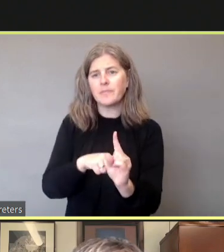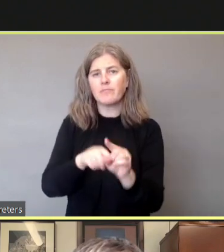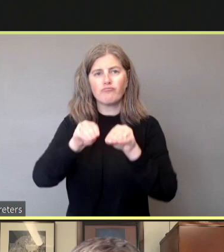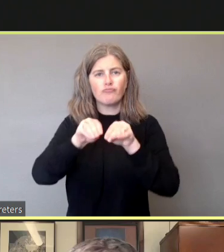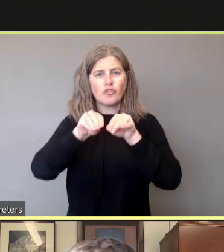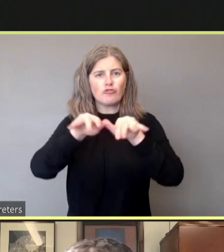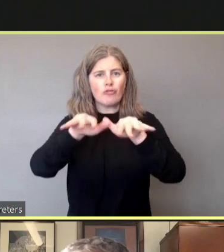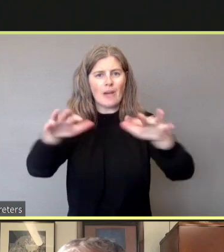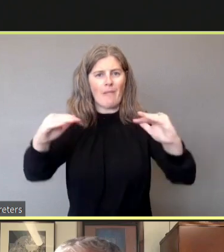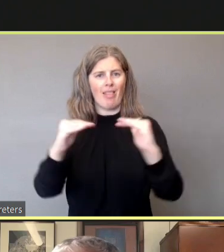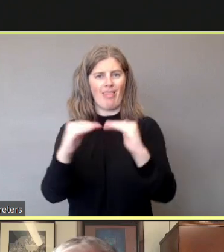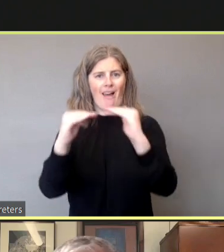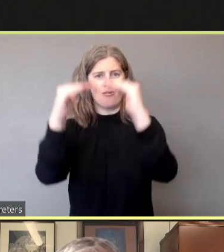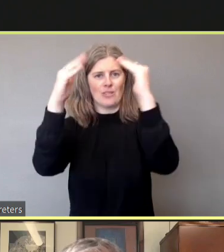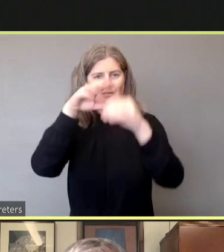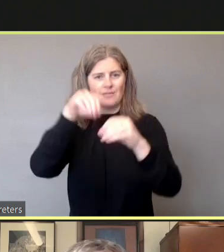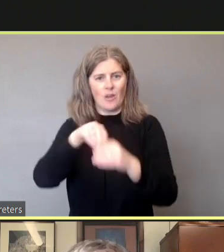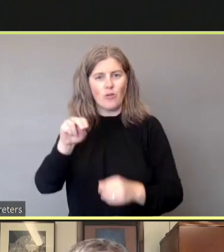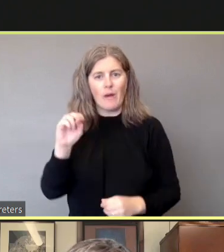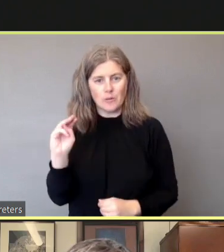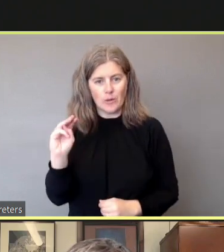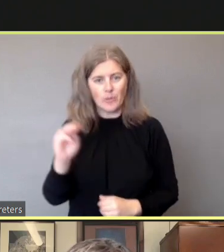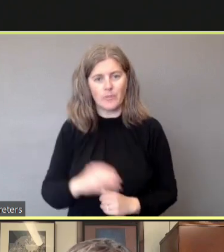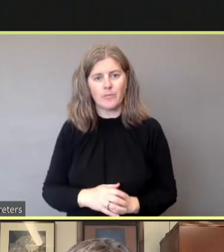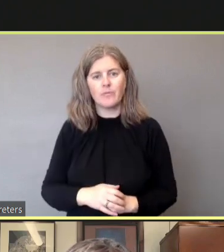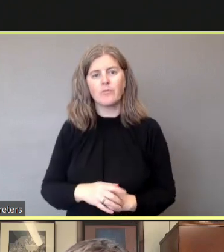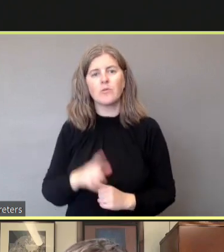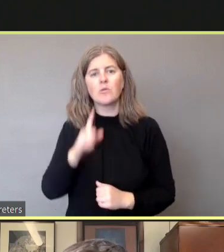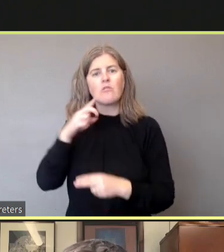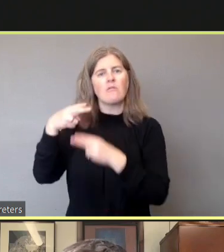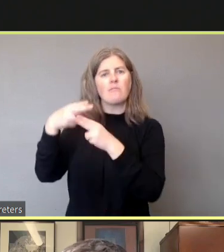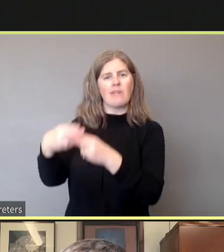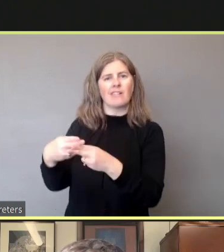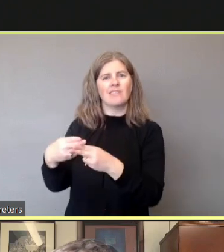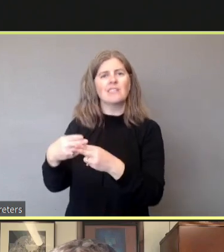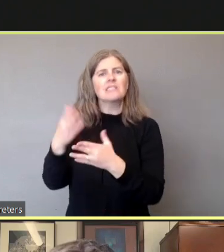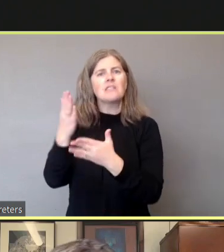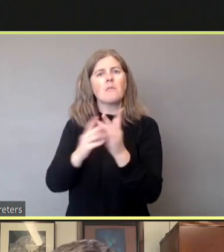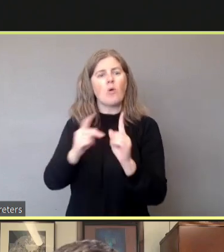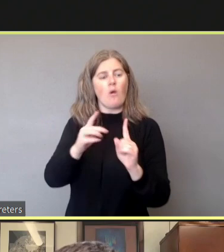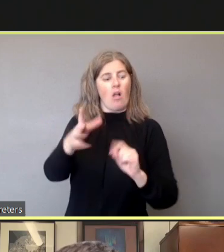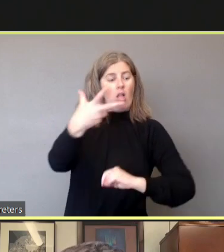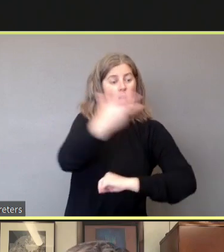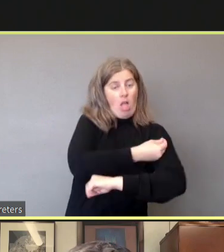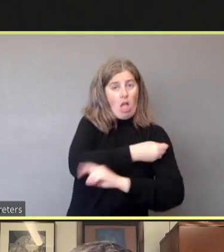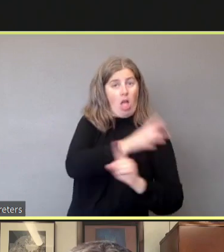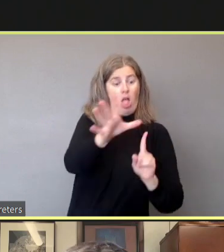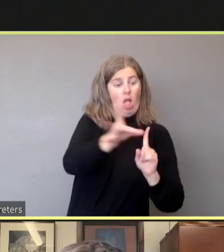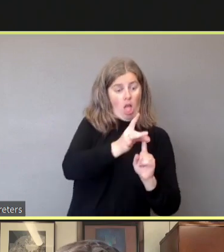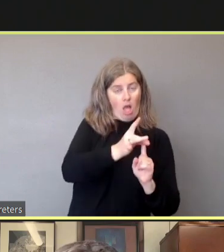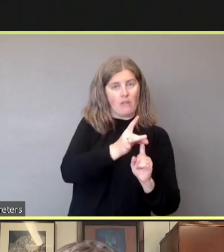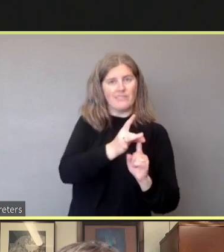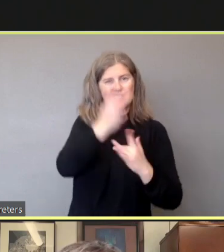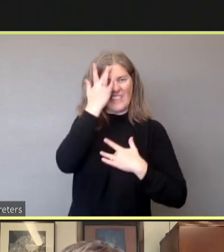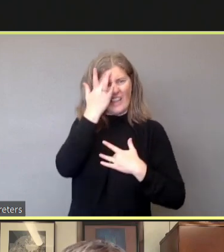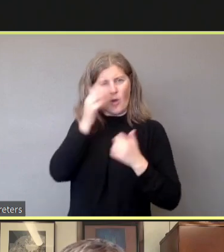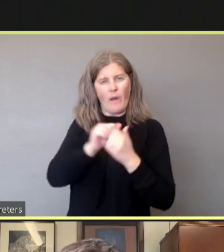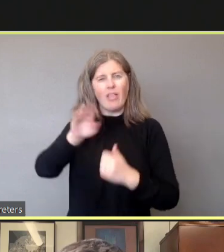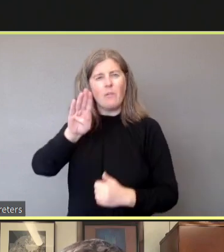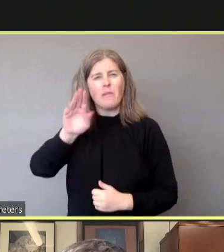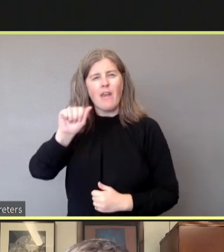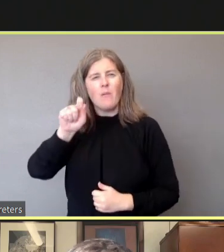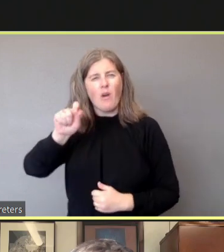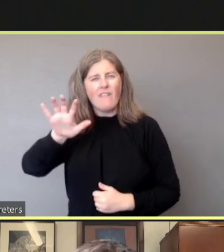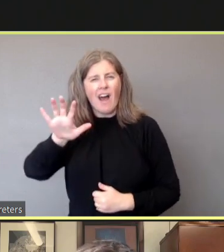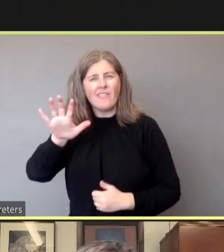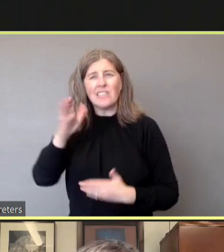levels we've seen in New Mexico. You mentioned there's been a lot of breakthrough cases with the BA.5 variant, and a lot of the state remains in